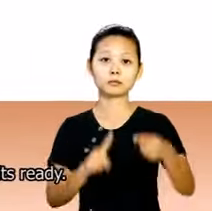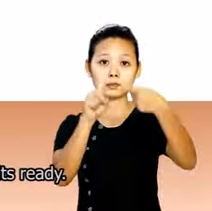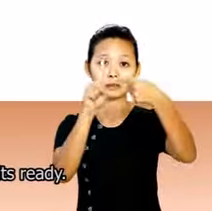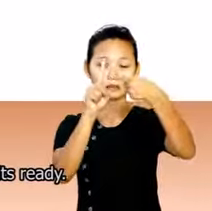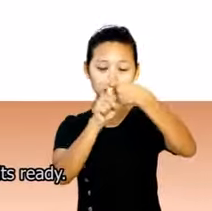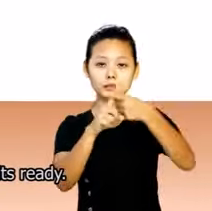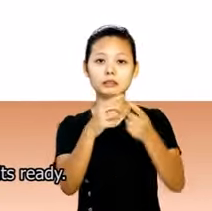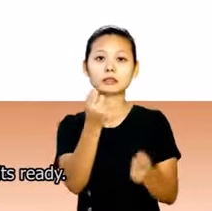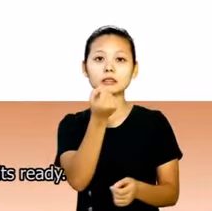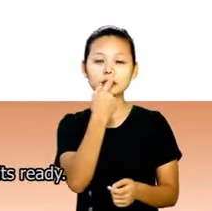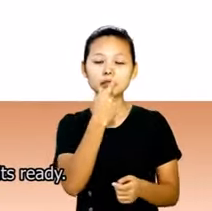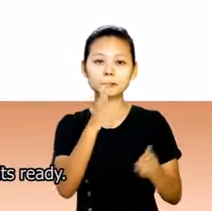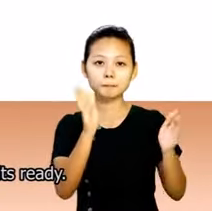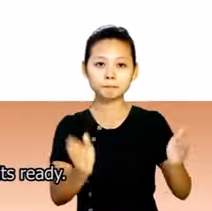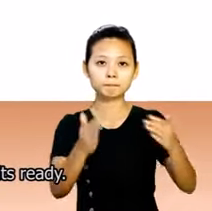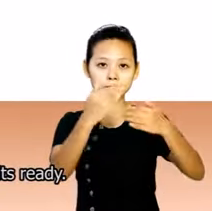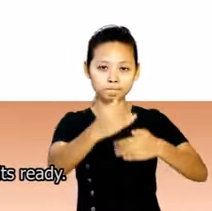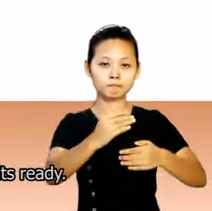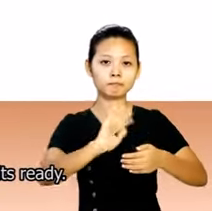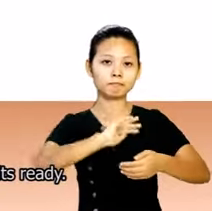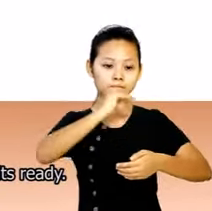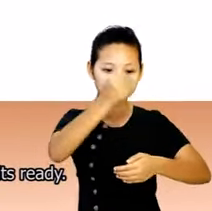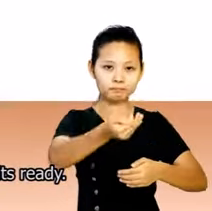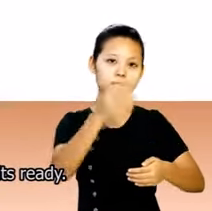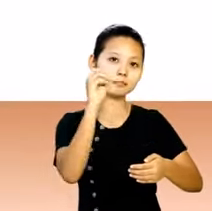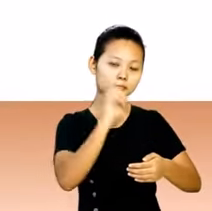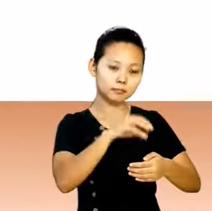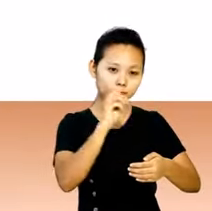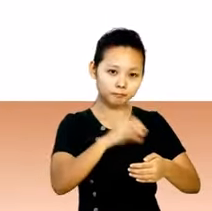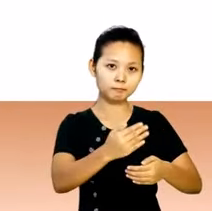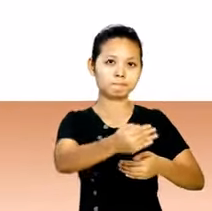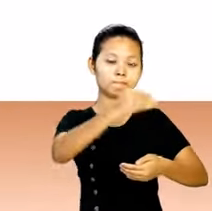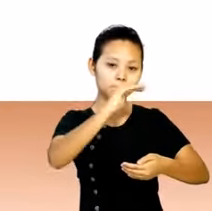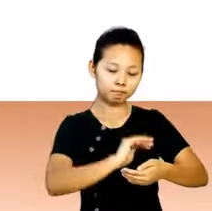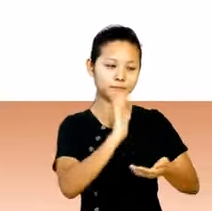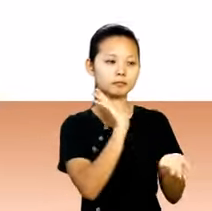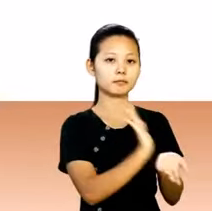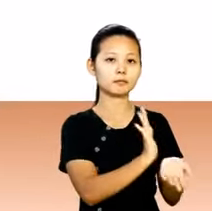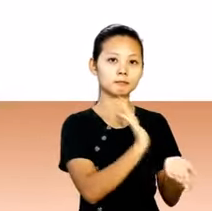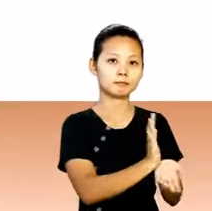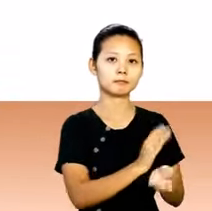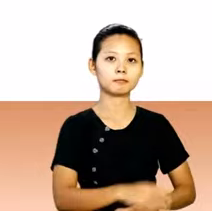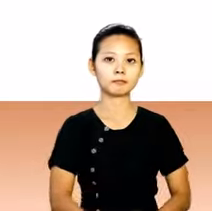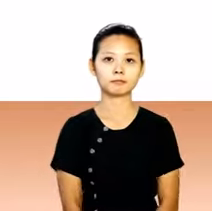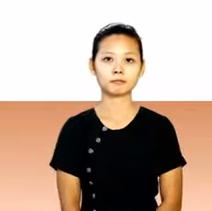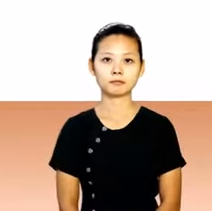Keep basic medicine and first aid kits ready.